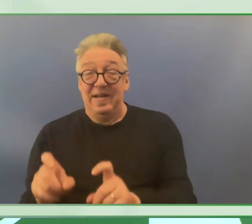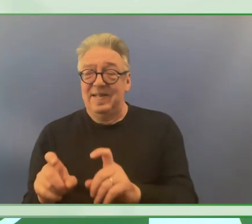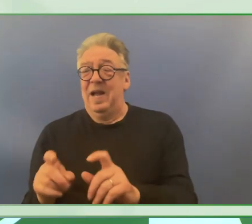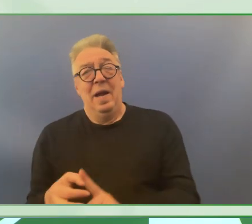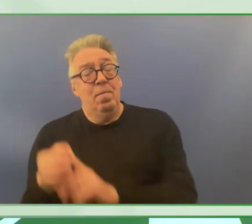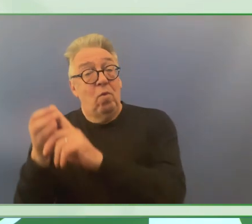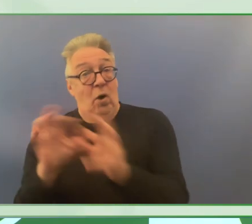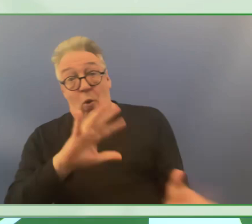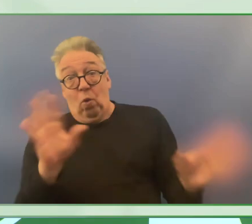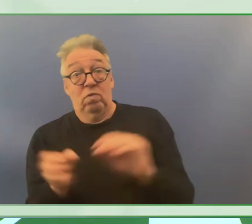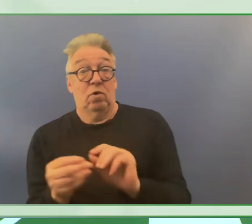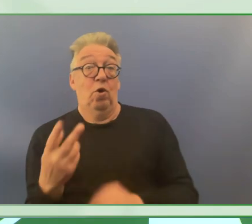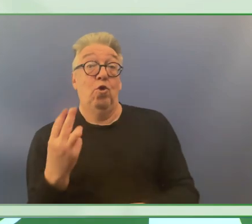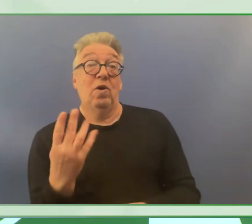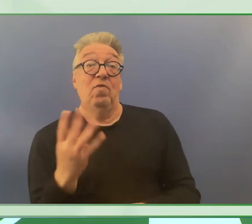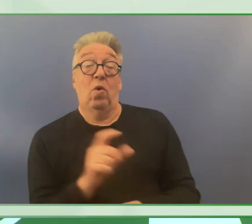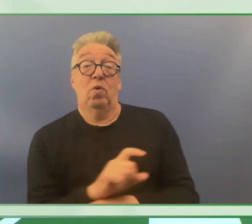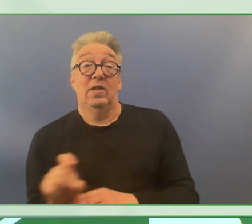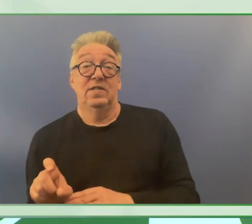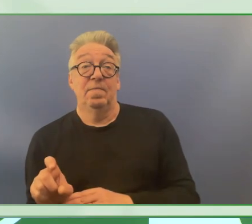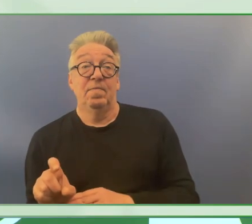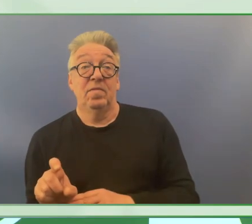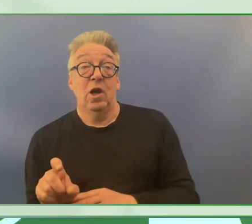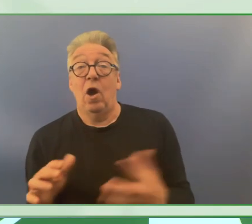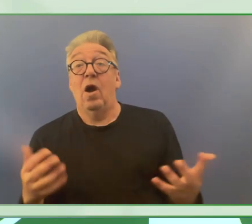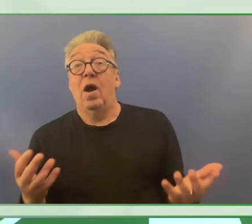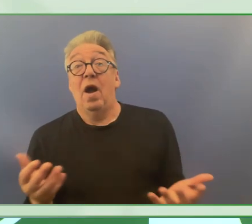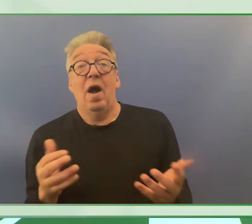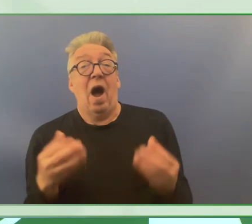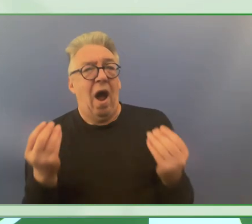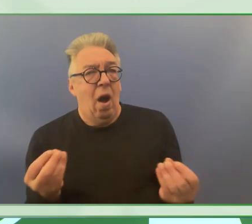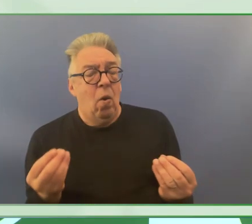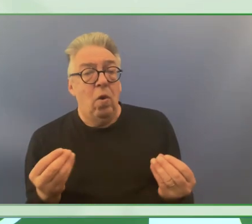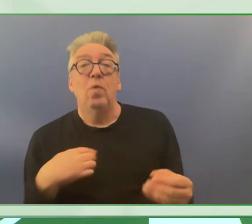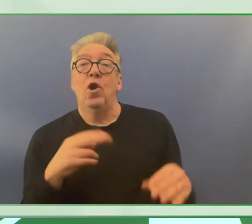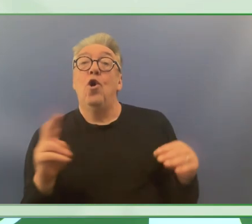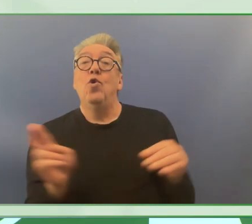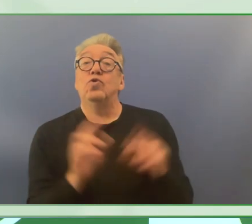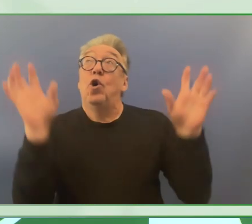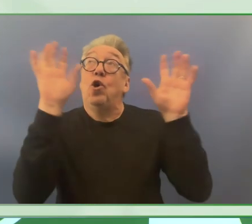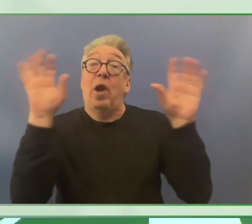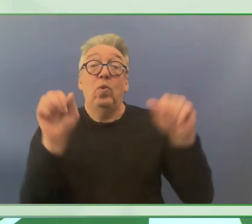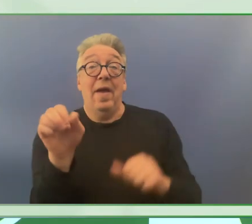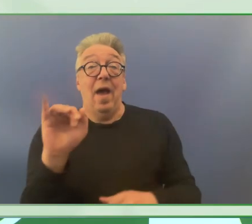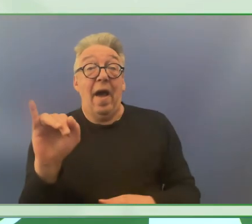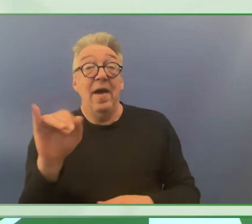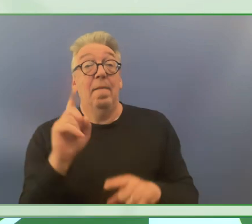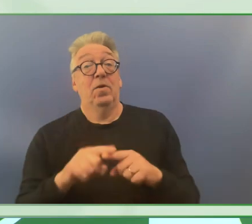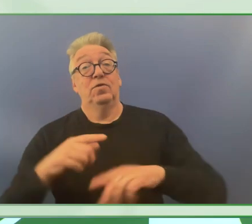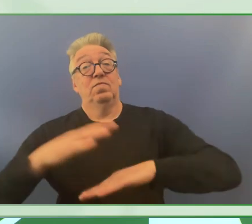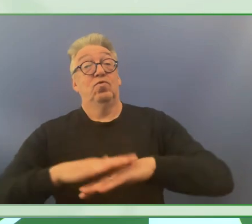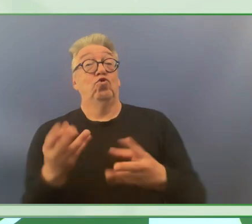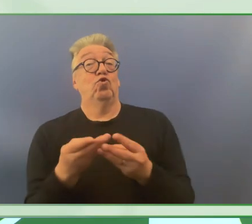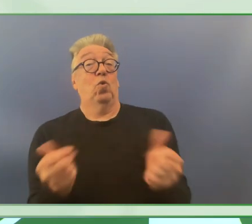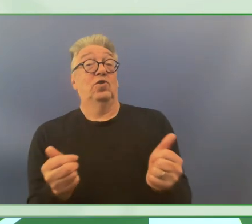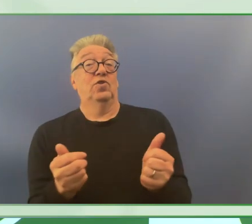achieved by leveraging already existing platform solutions and cloud AI. So as mentioned, we are using their